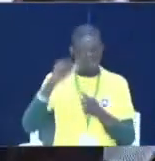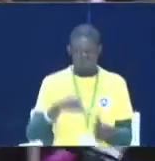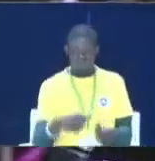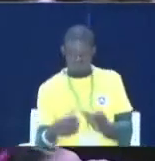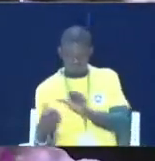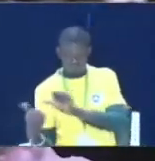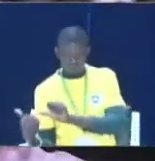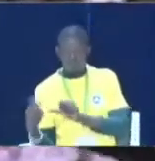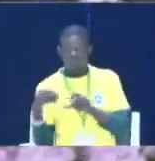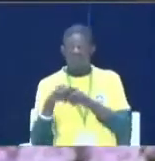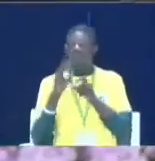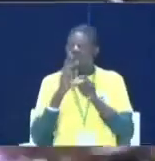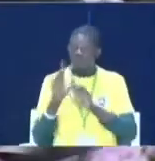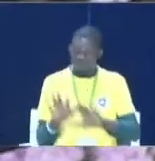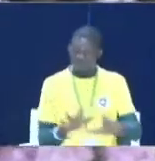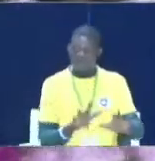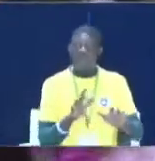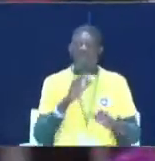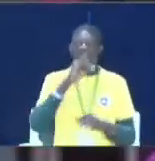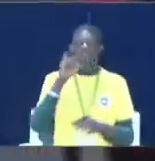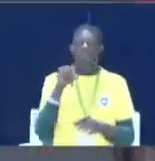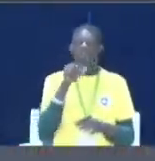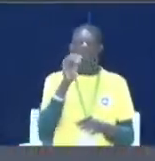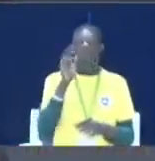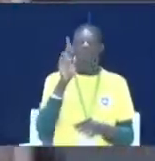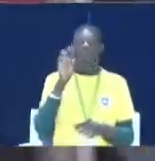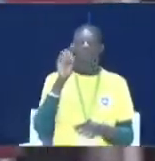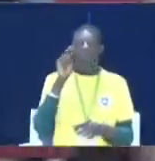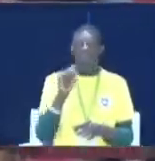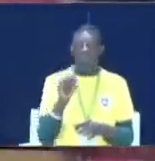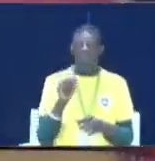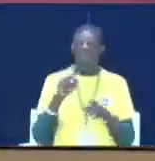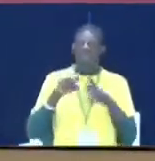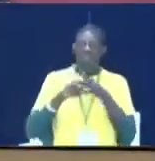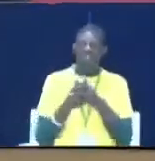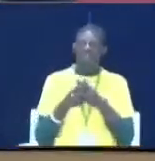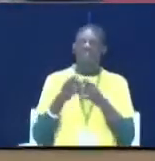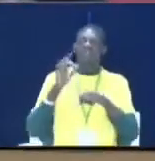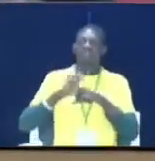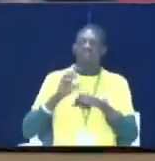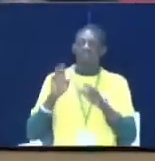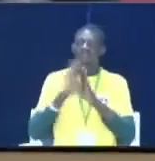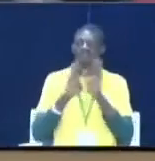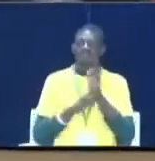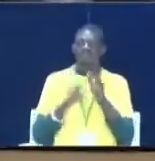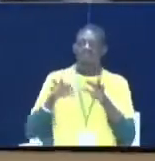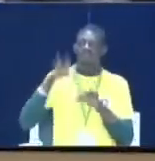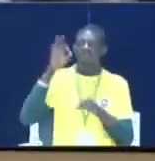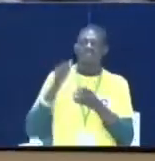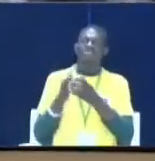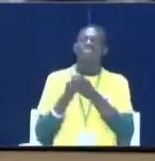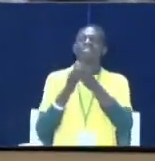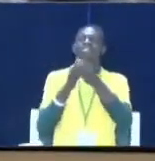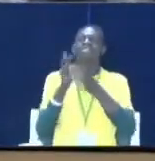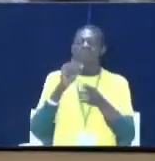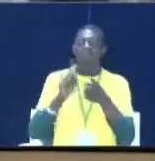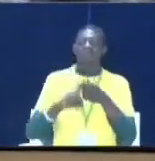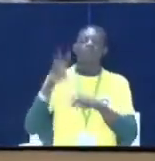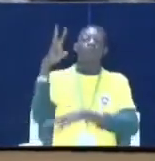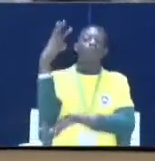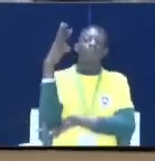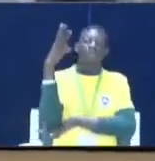river Jordan, everybody thought he was going to take off like a tornado and go and start a ministry. The scripture says, and the Spirit led him to the